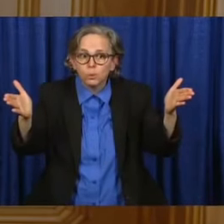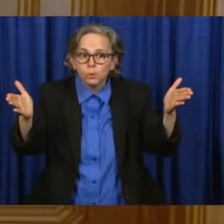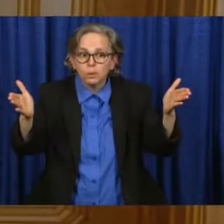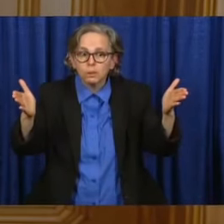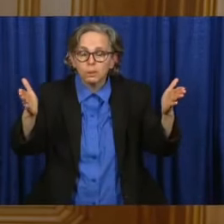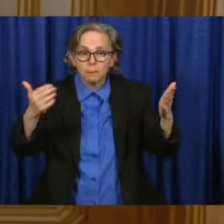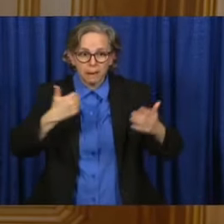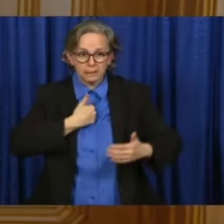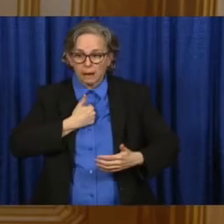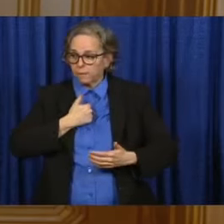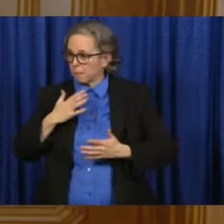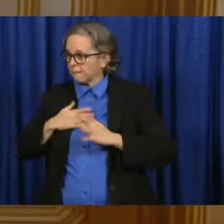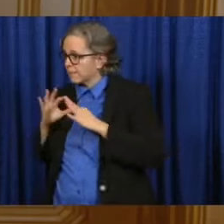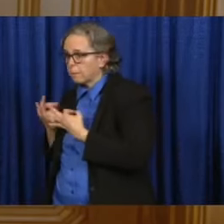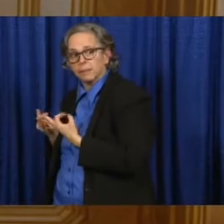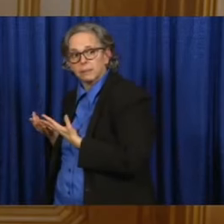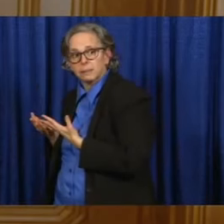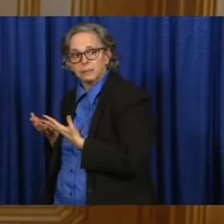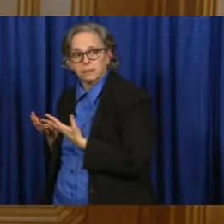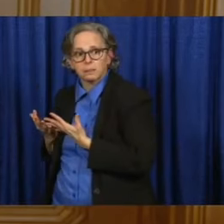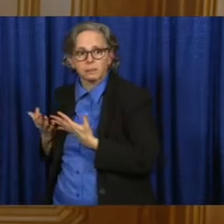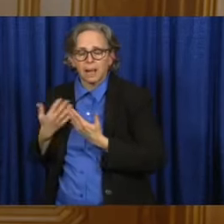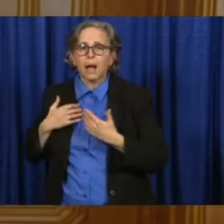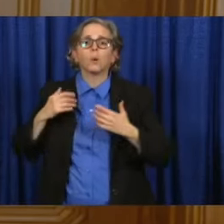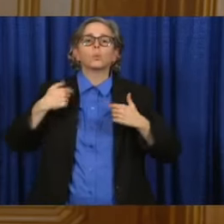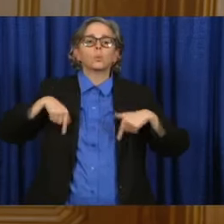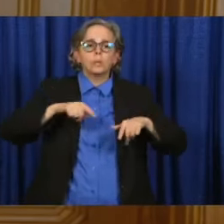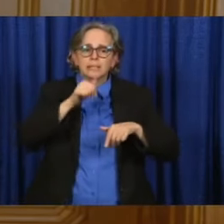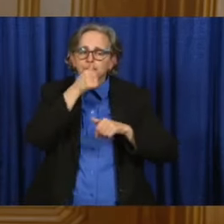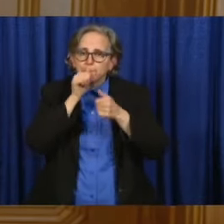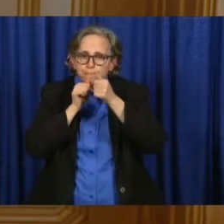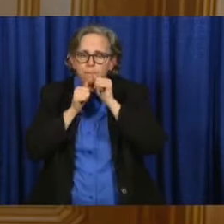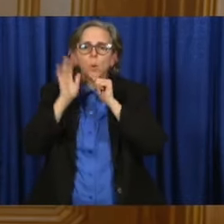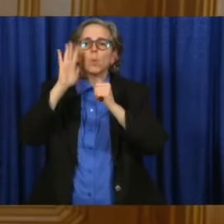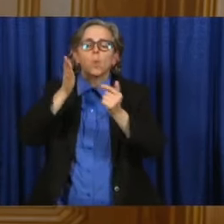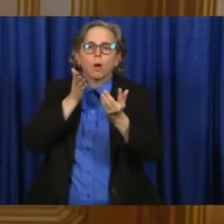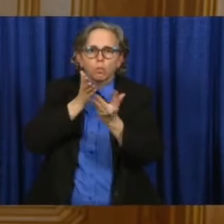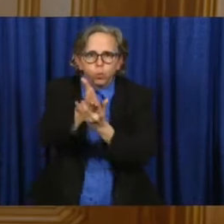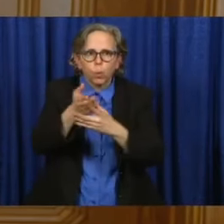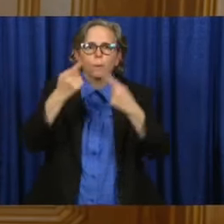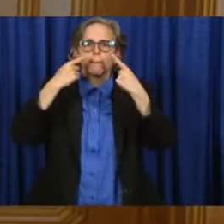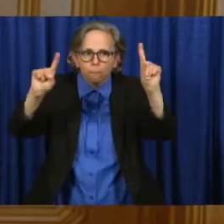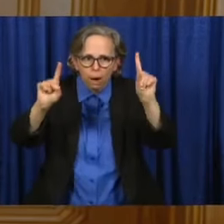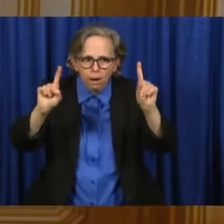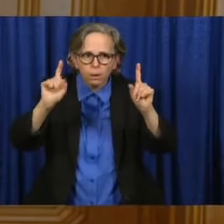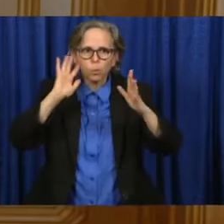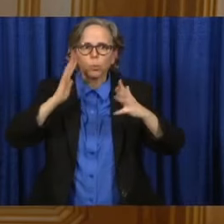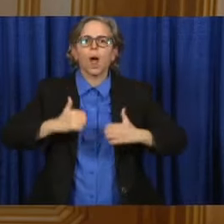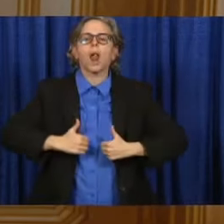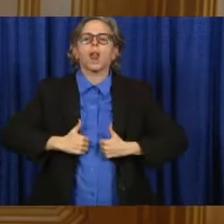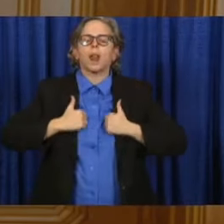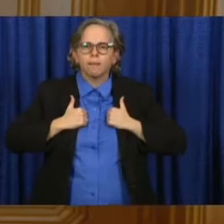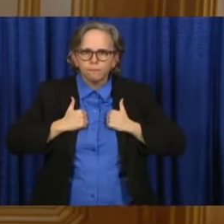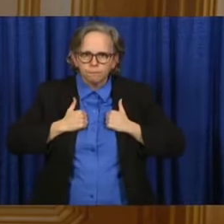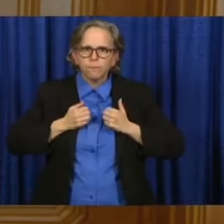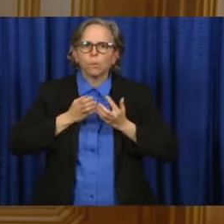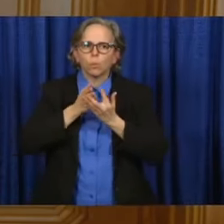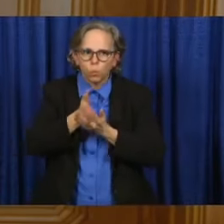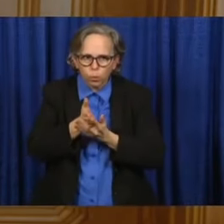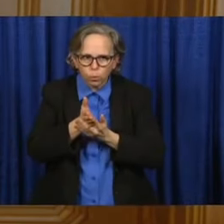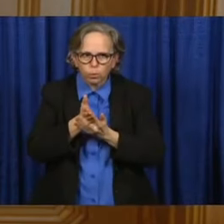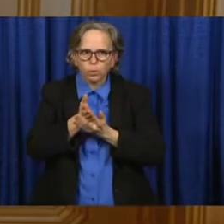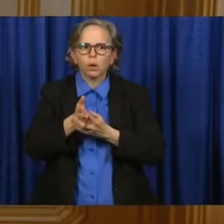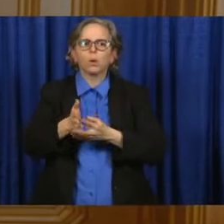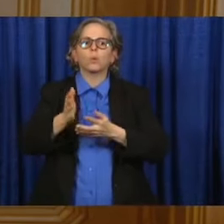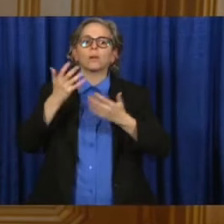we make it, that we get through this, that we live through it. We're there when the Reds are playing again and the Indians are playing